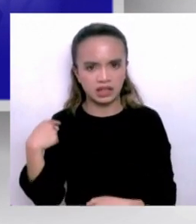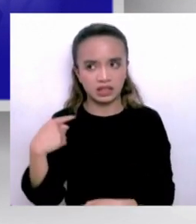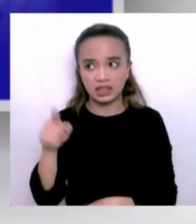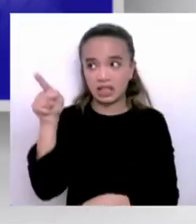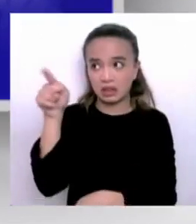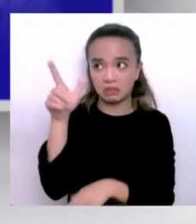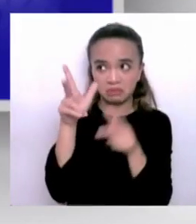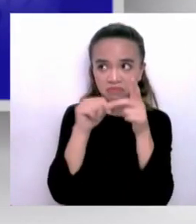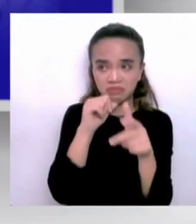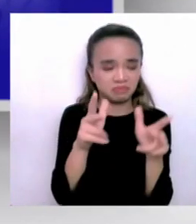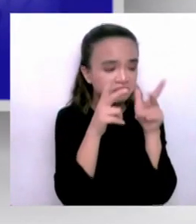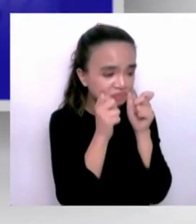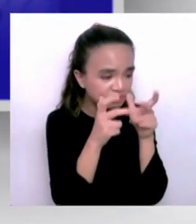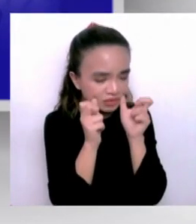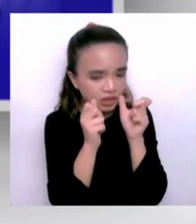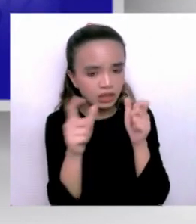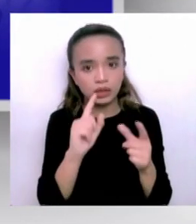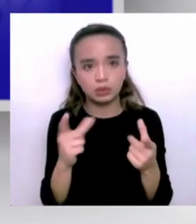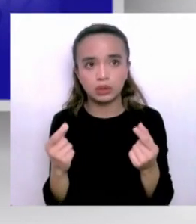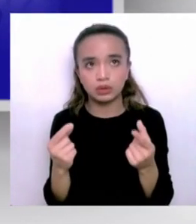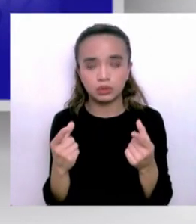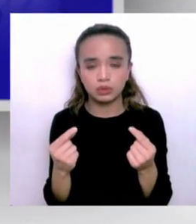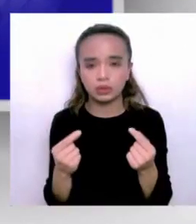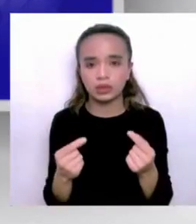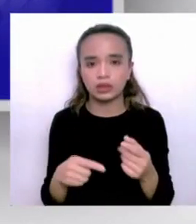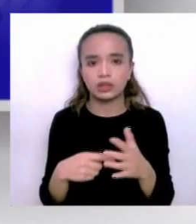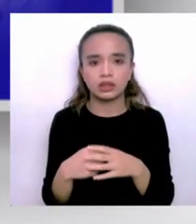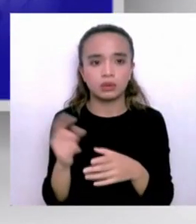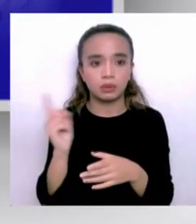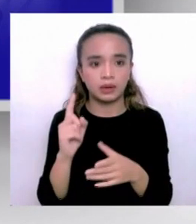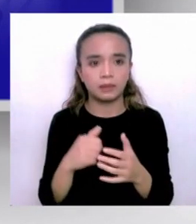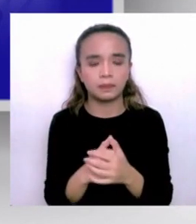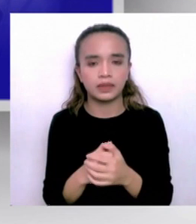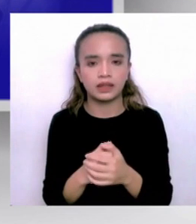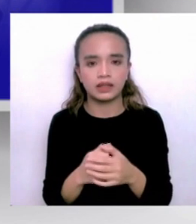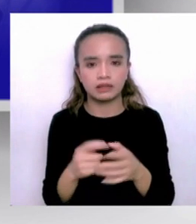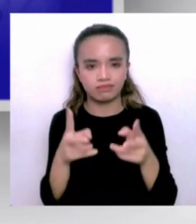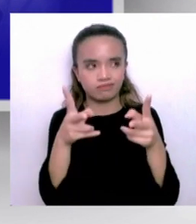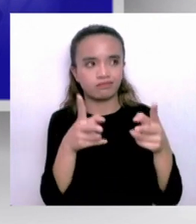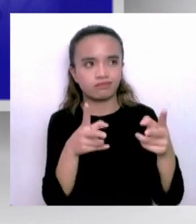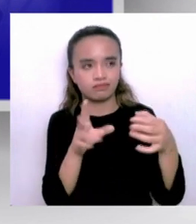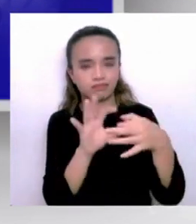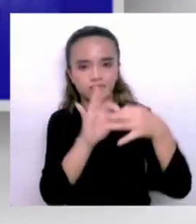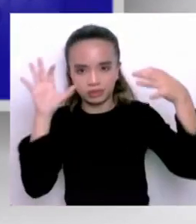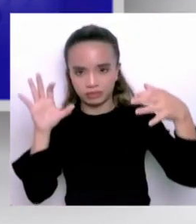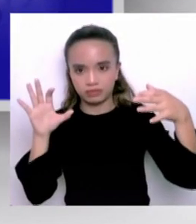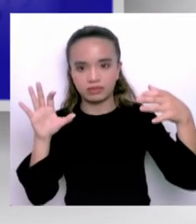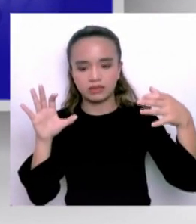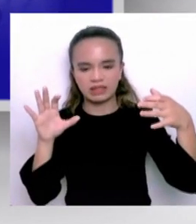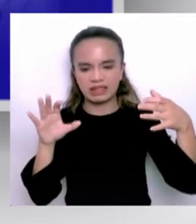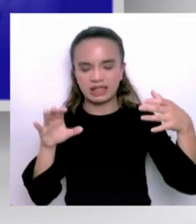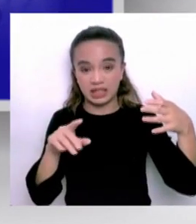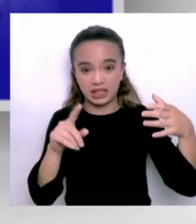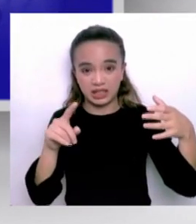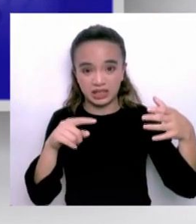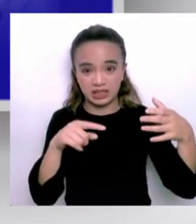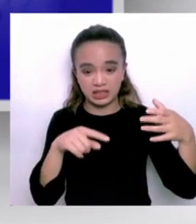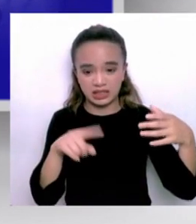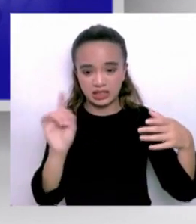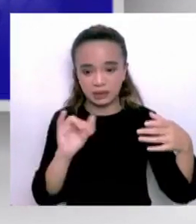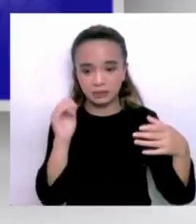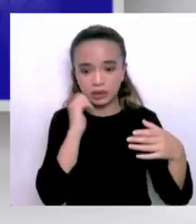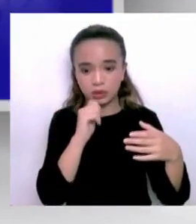pinapakinggan. So ang gagawin natin ay putulin natin ang relasyon natin. Hindi tunay na kaibigan ang